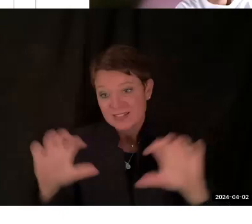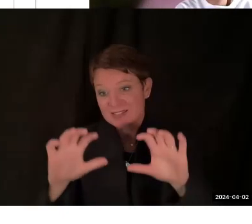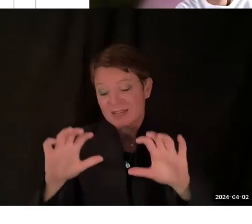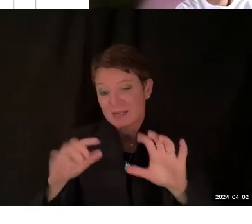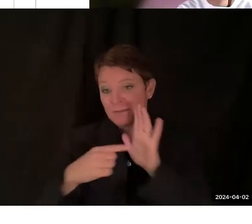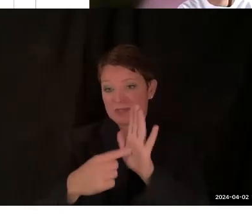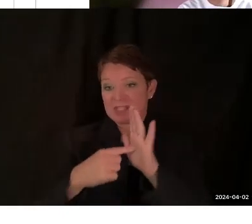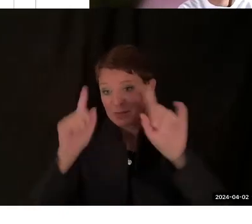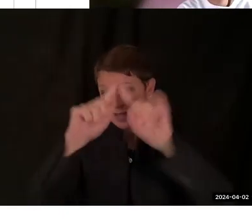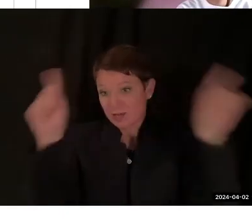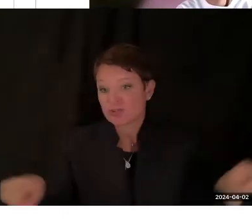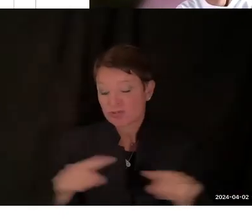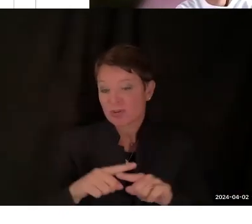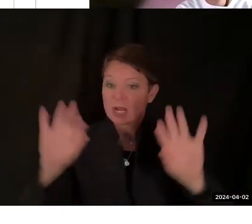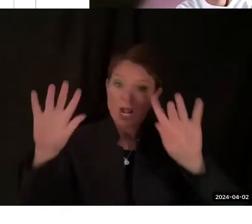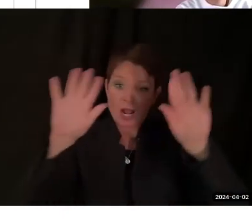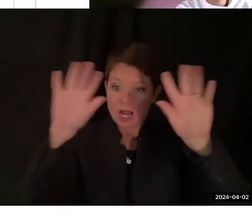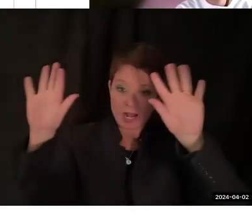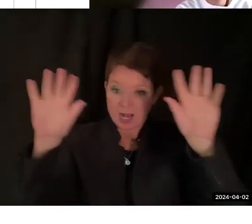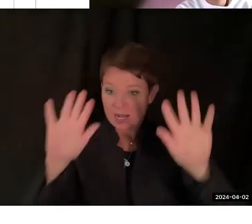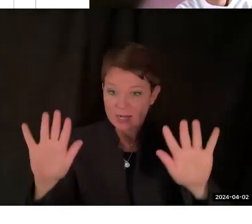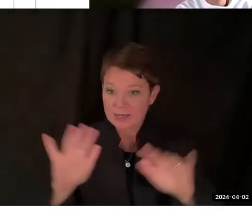screen. You